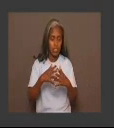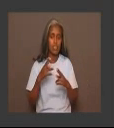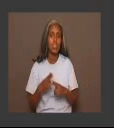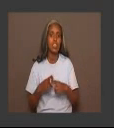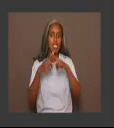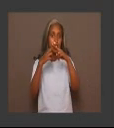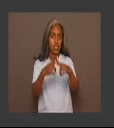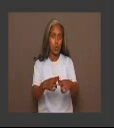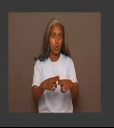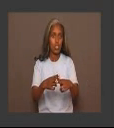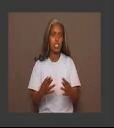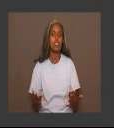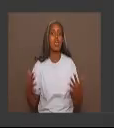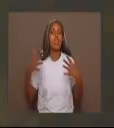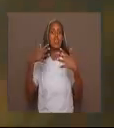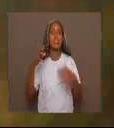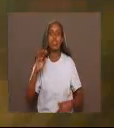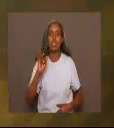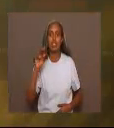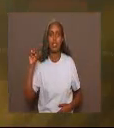called the integrand.